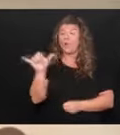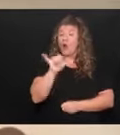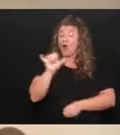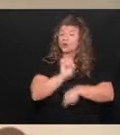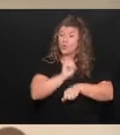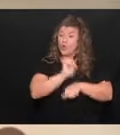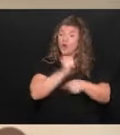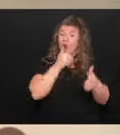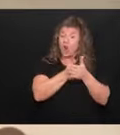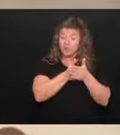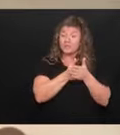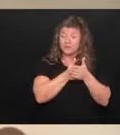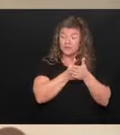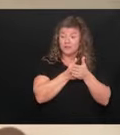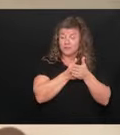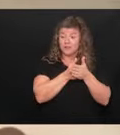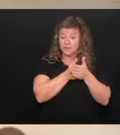very closely with